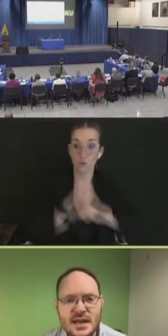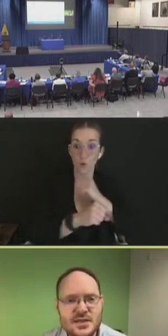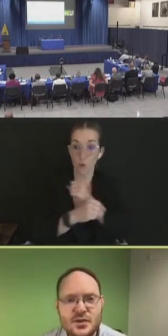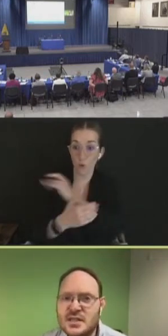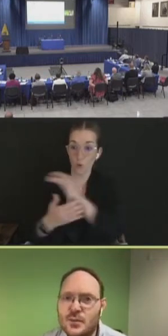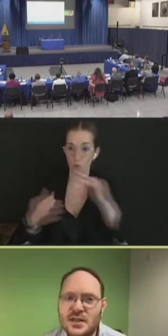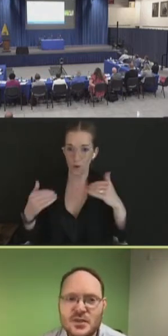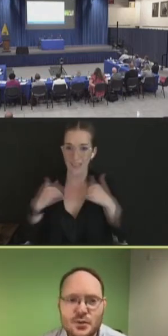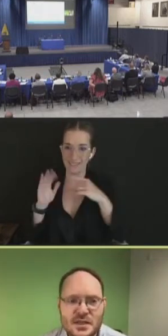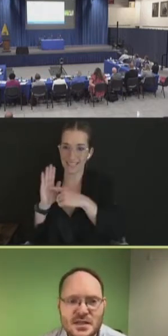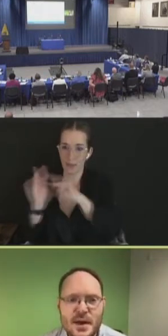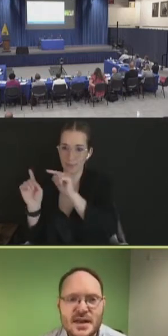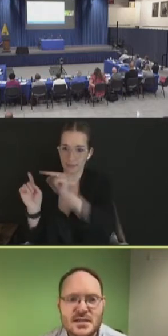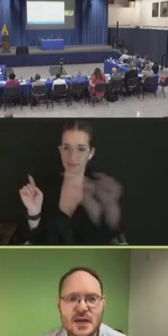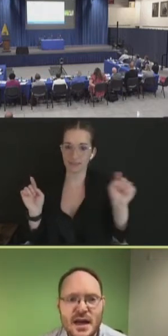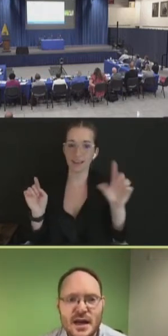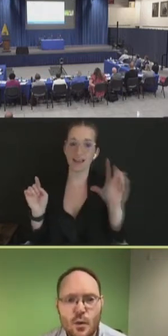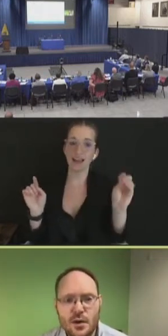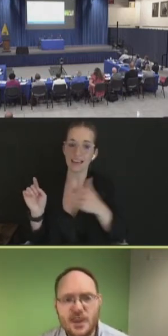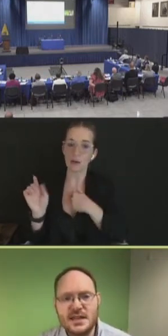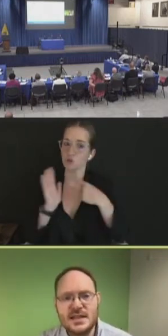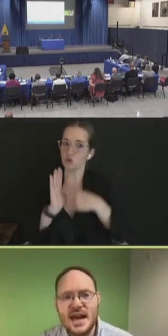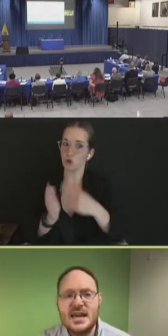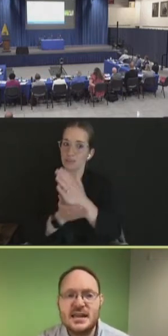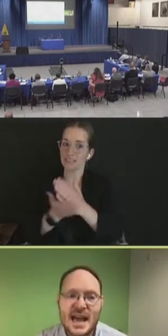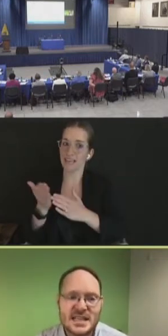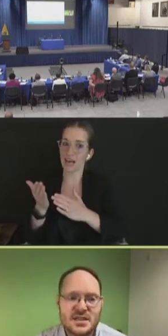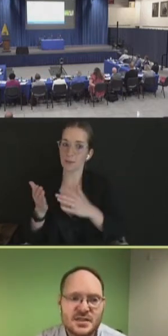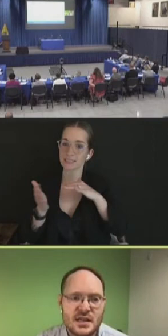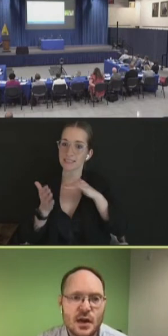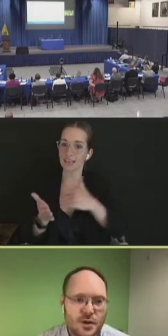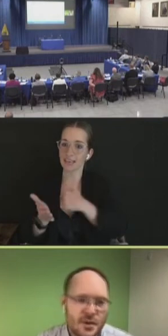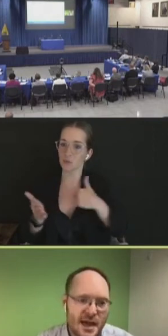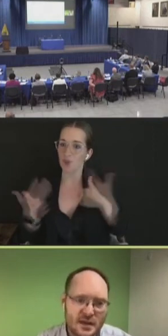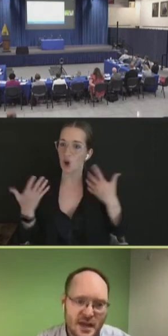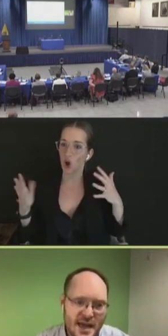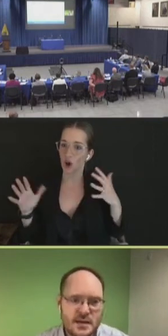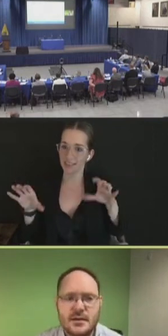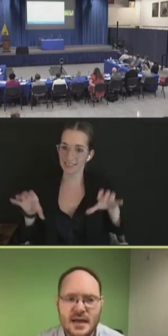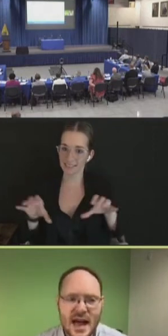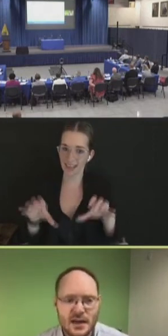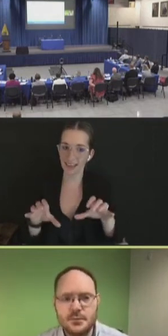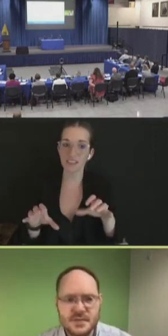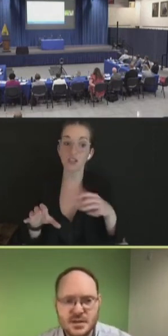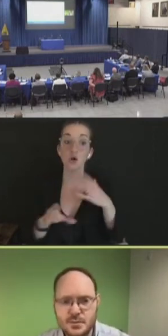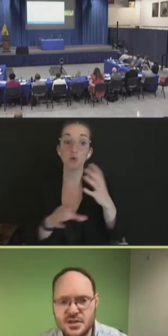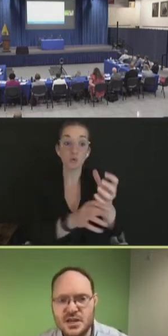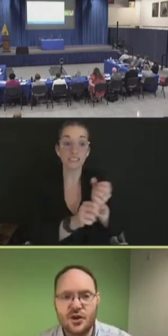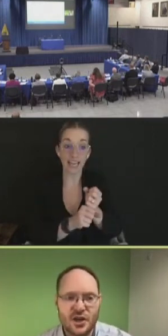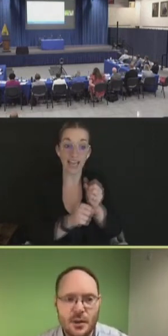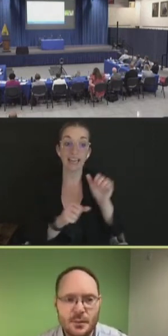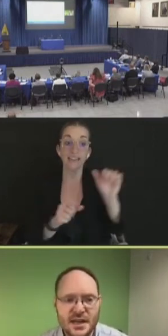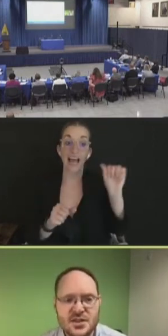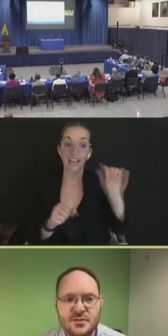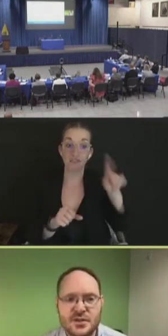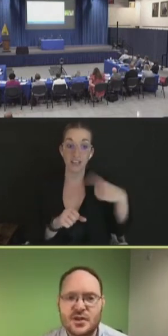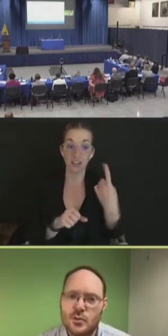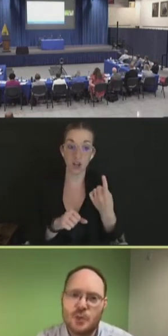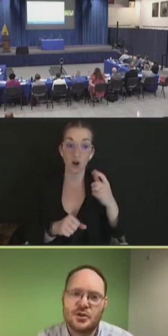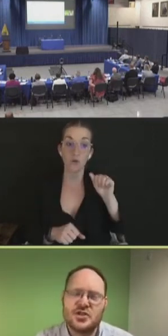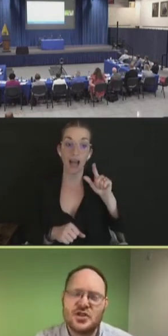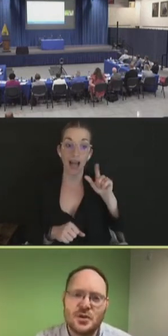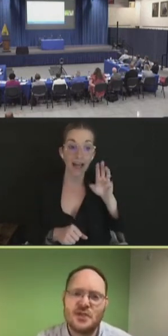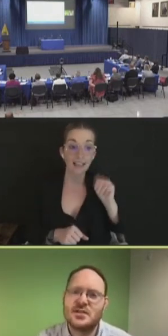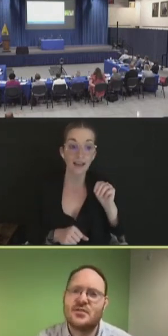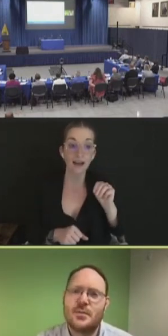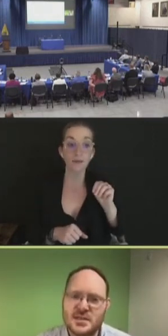the studies that we can do in this space, where we can take the adjuvants alone in panel A, alum, CpG, or the combination of the two. And what